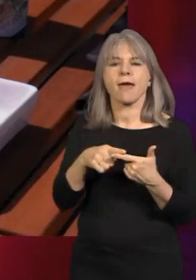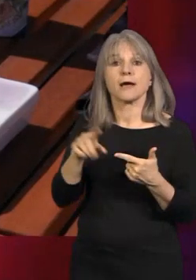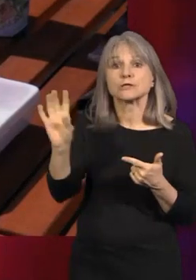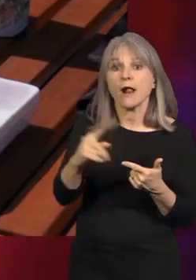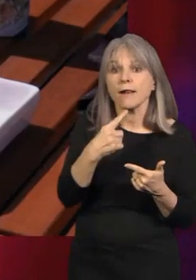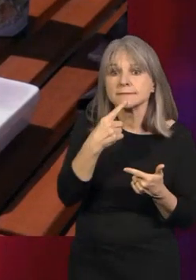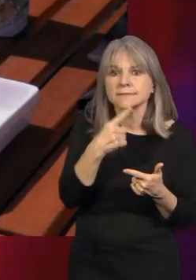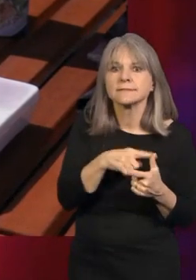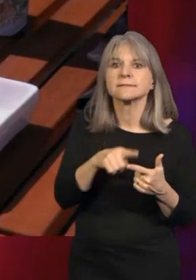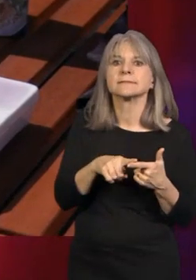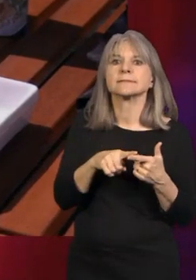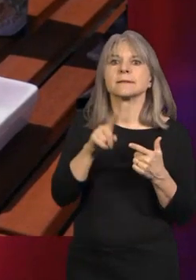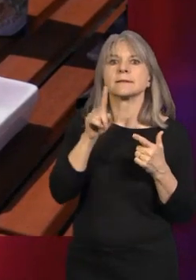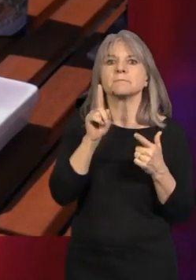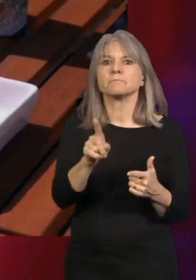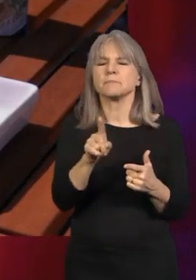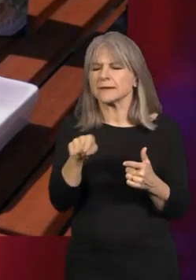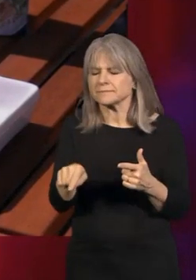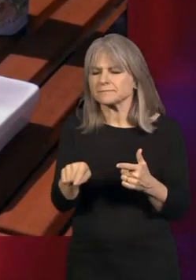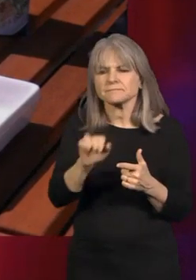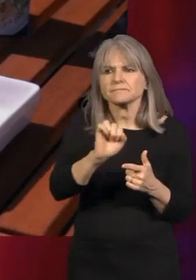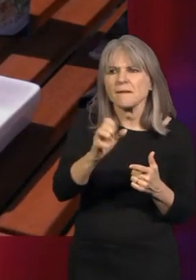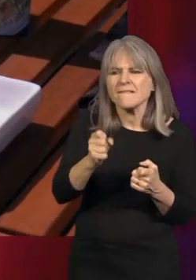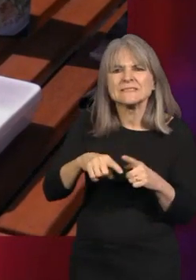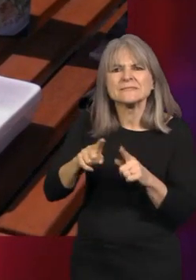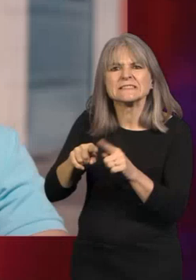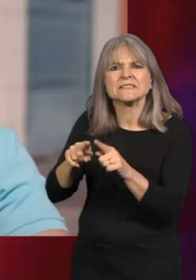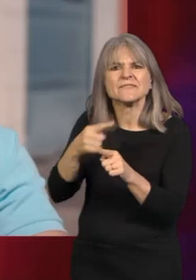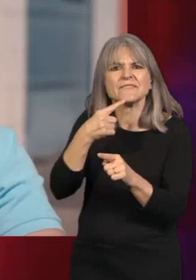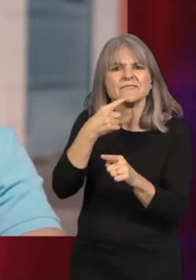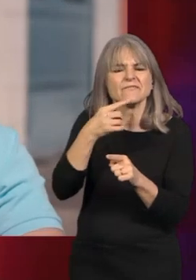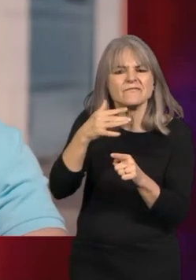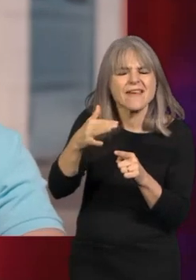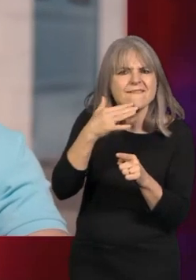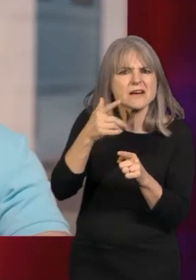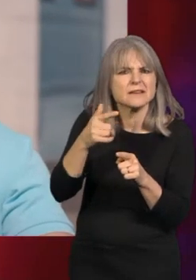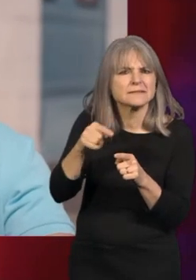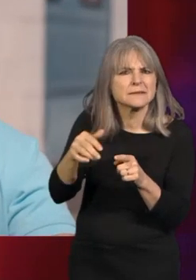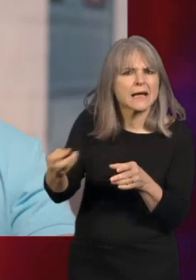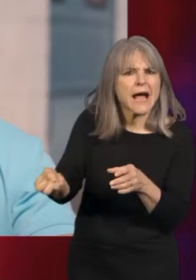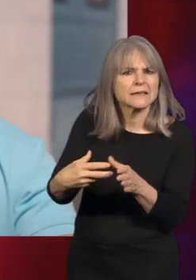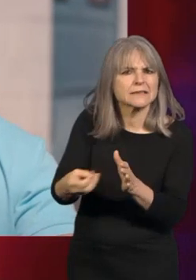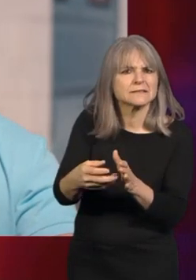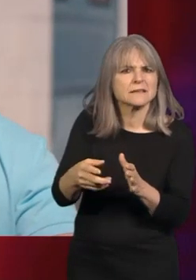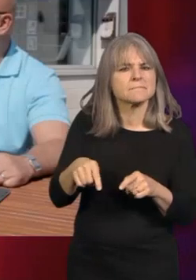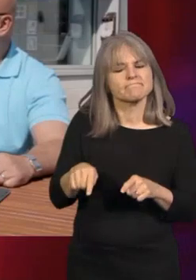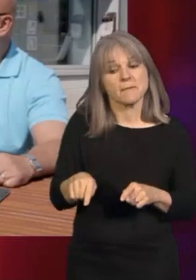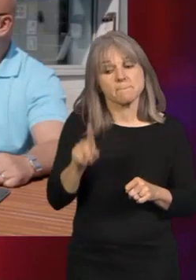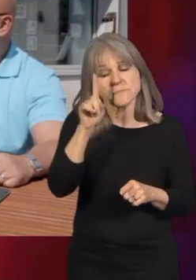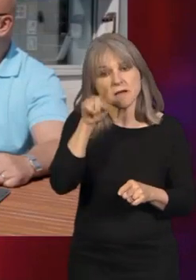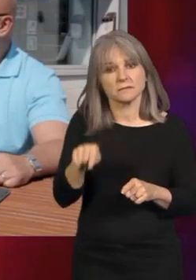with other mild hints and flavours as well as salt. Well, I think this is definitely an alternative to sodium salt, most